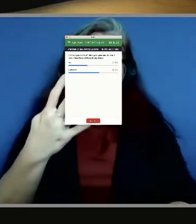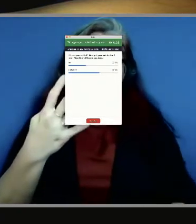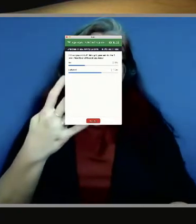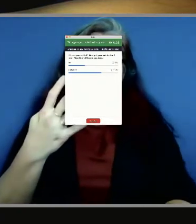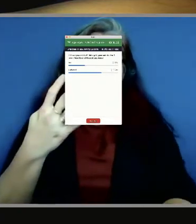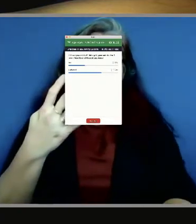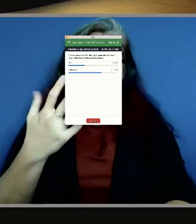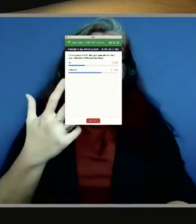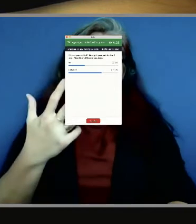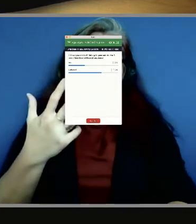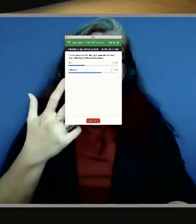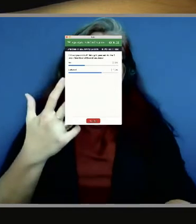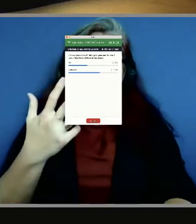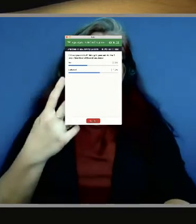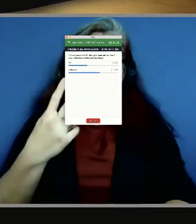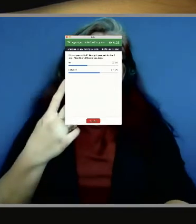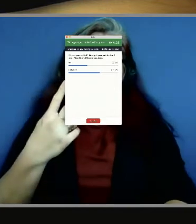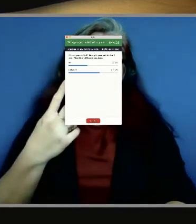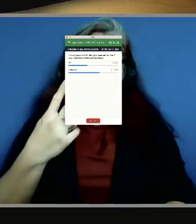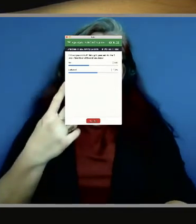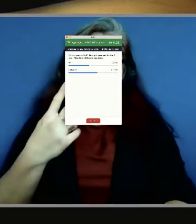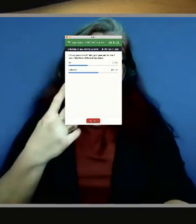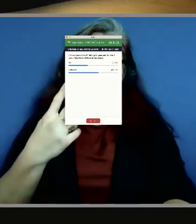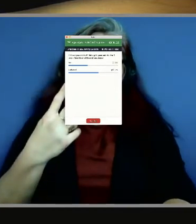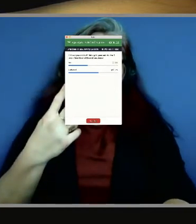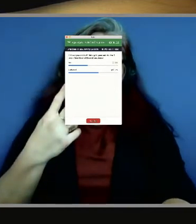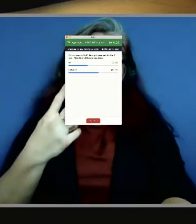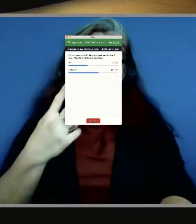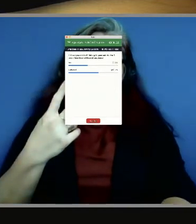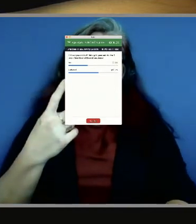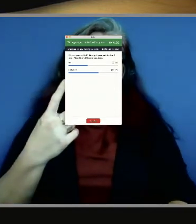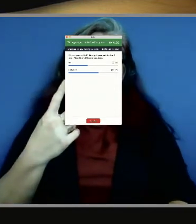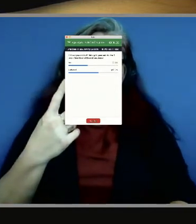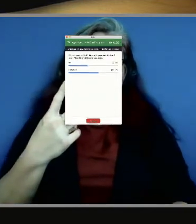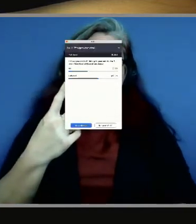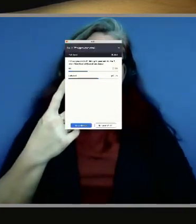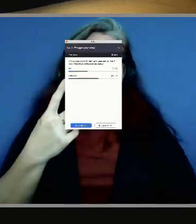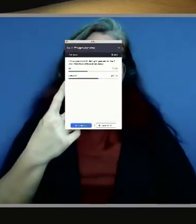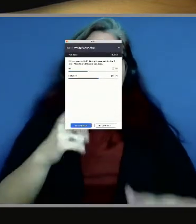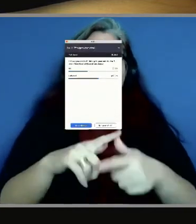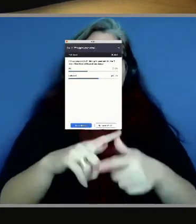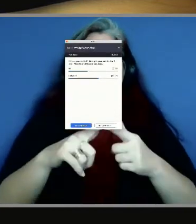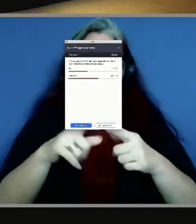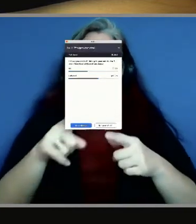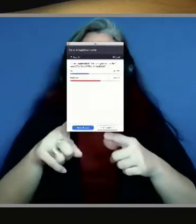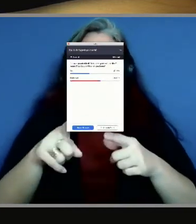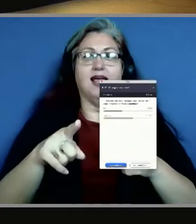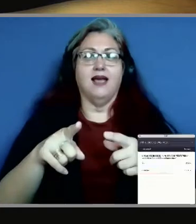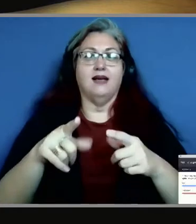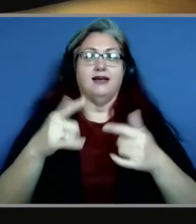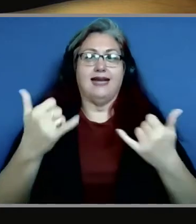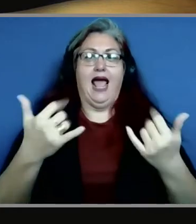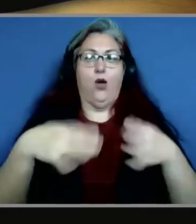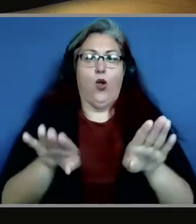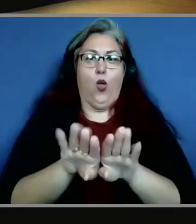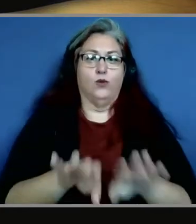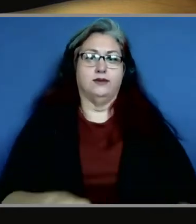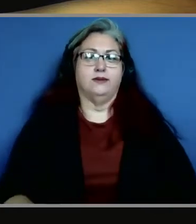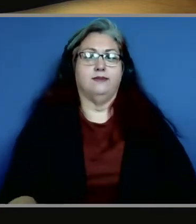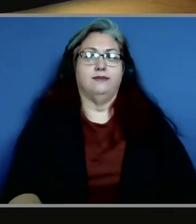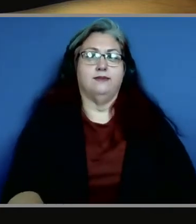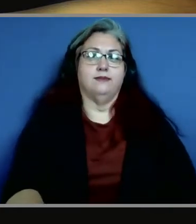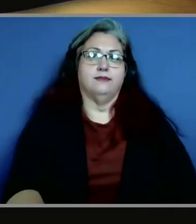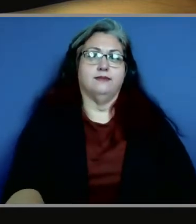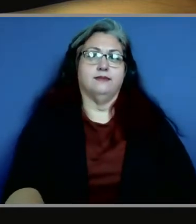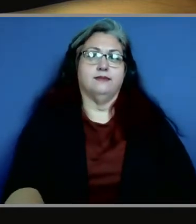4, 3, 2, 1, and the poll is closed.